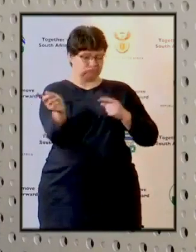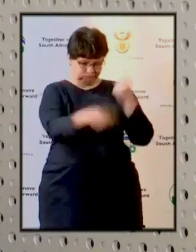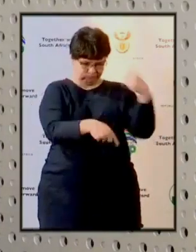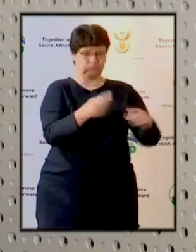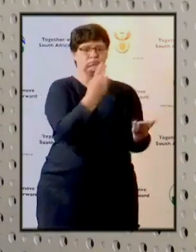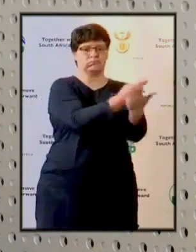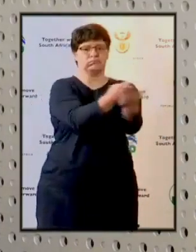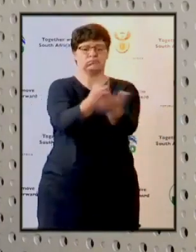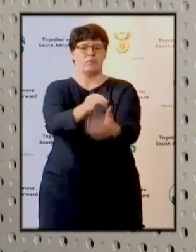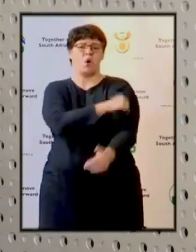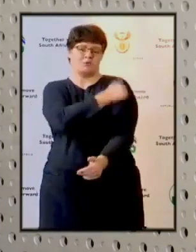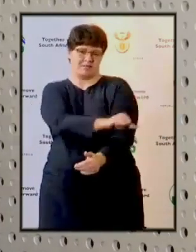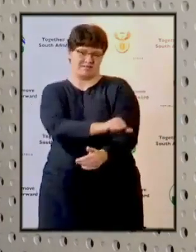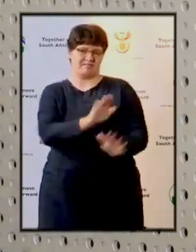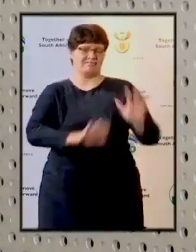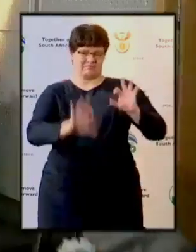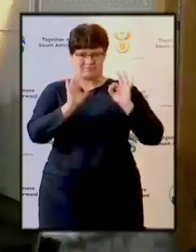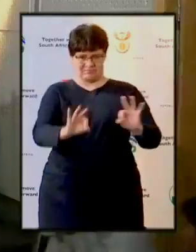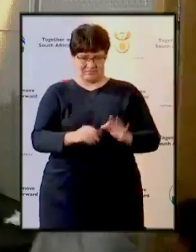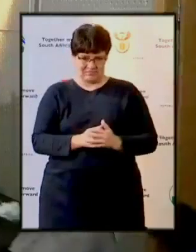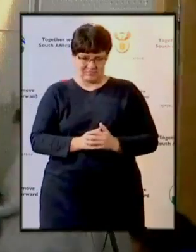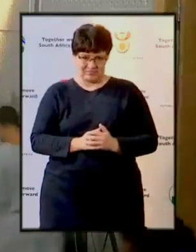system. Thank you very much.